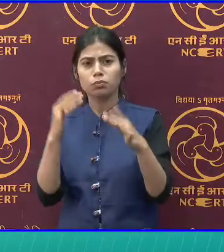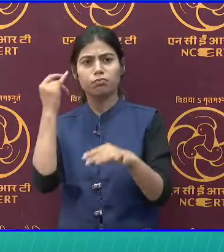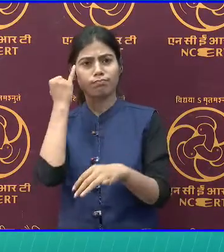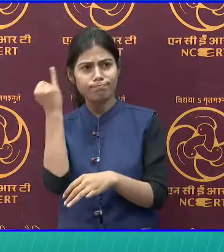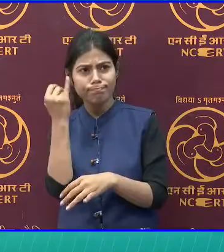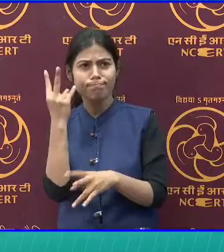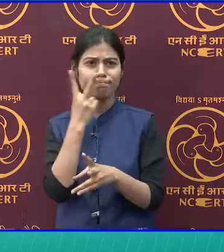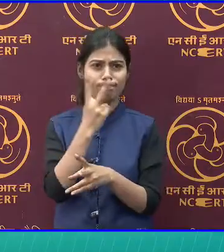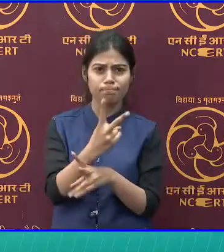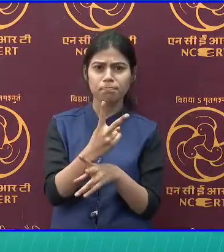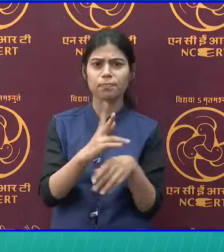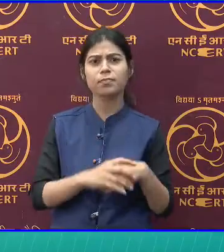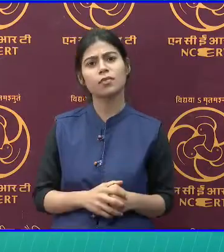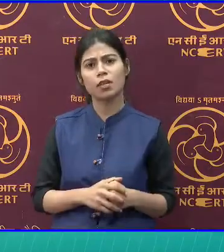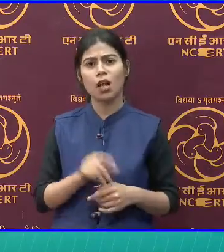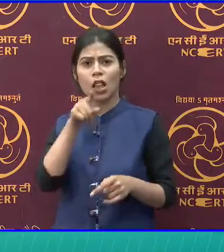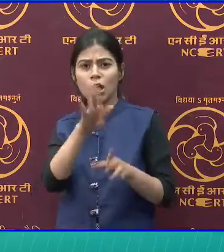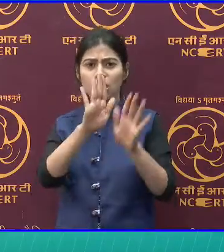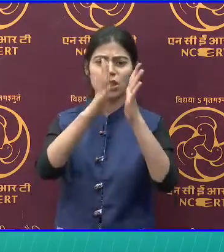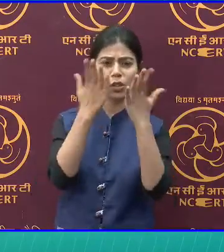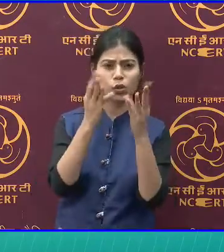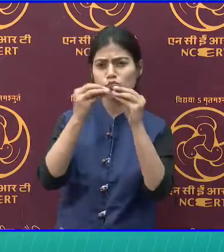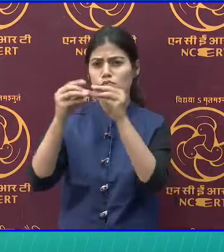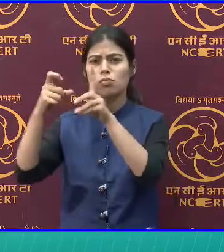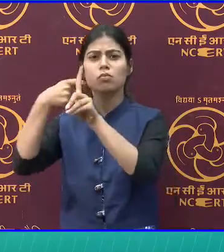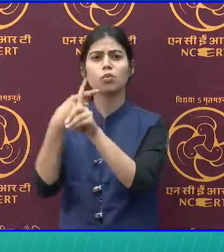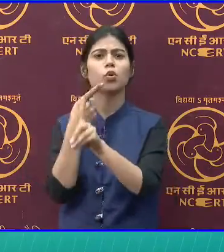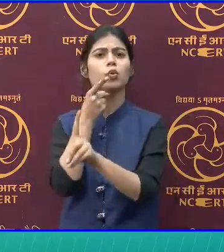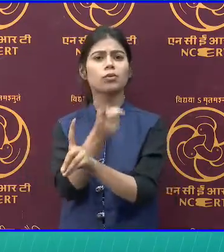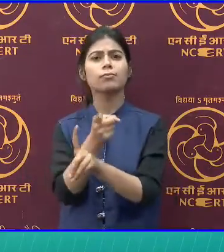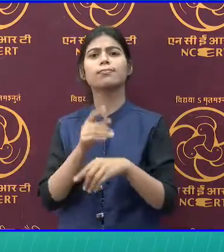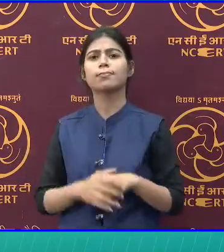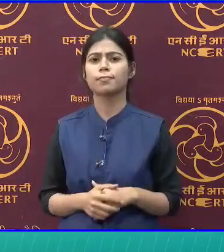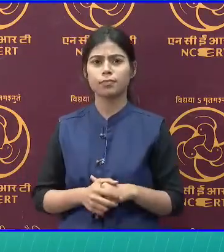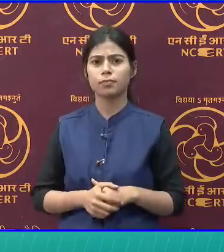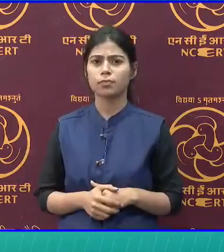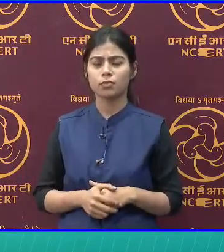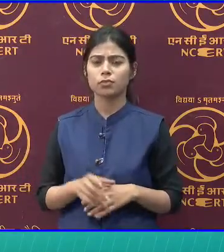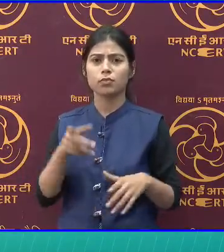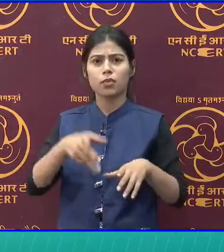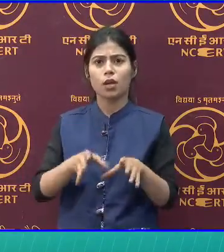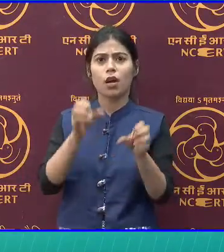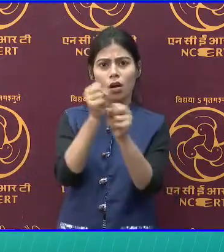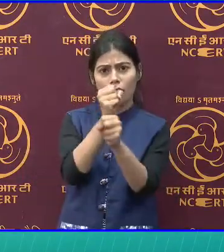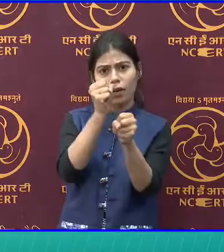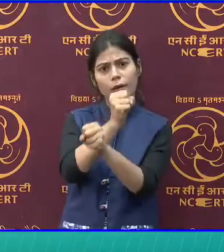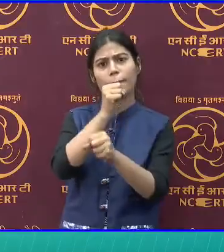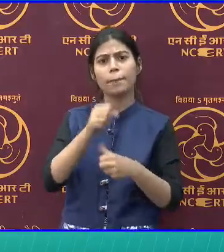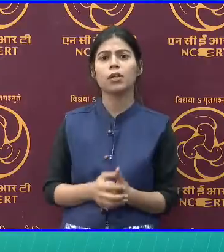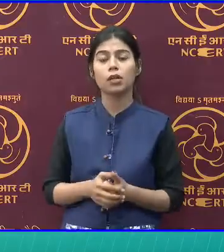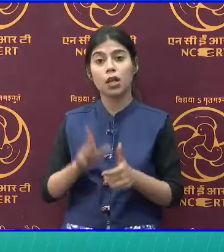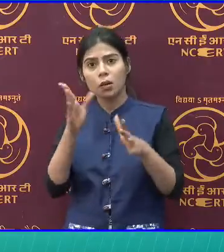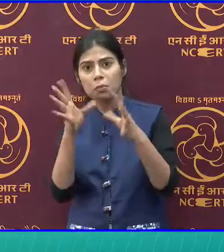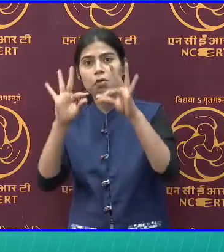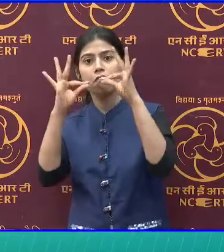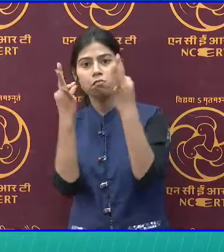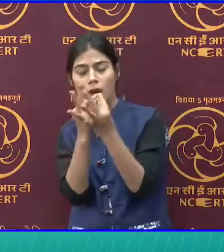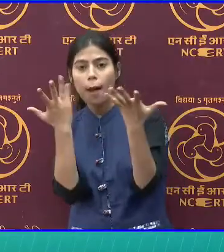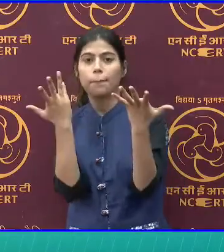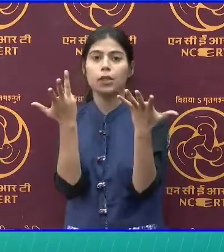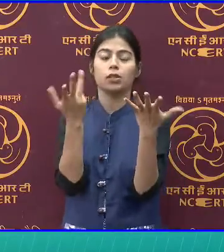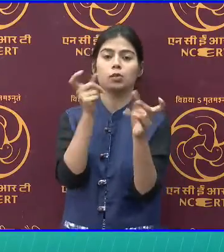at this book, it is not straight away starting with the way government actually. It is starting with family, community.